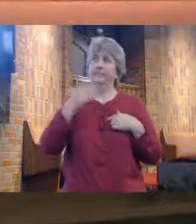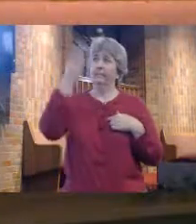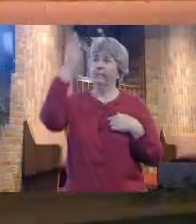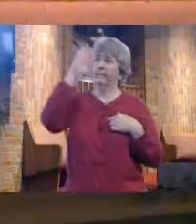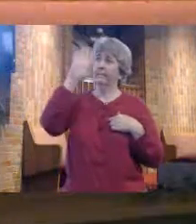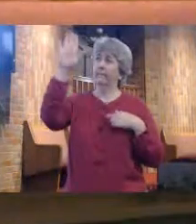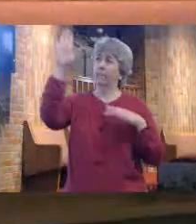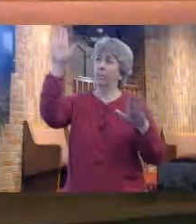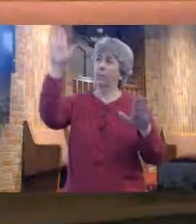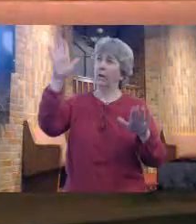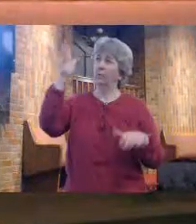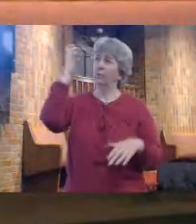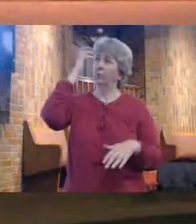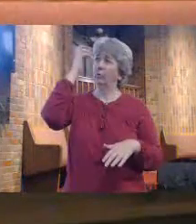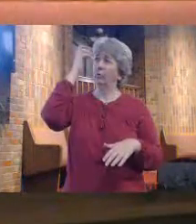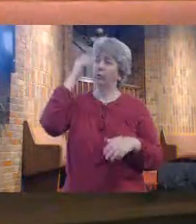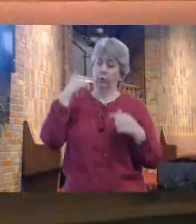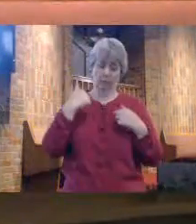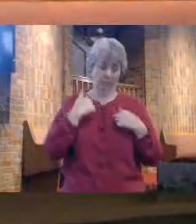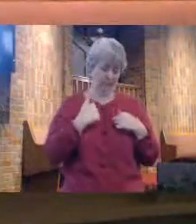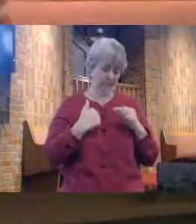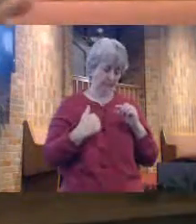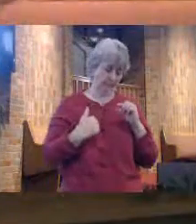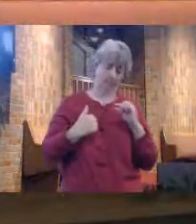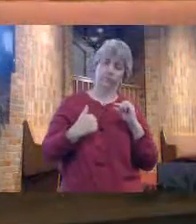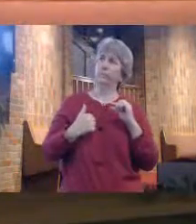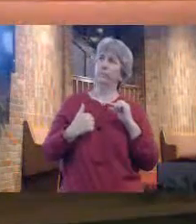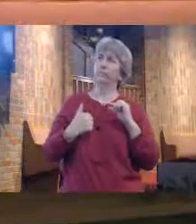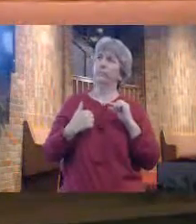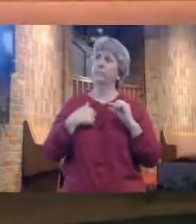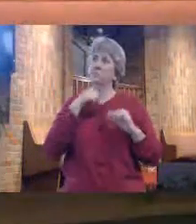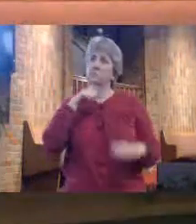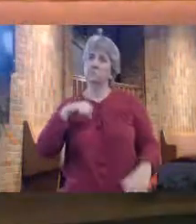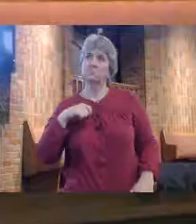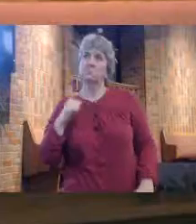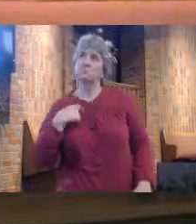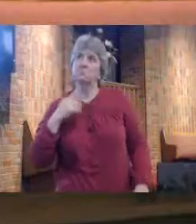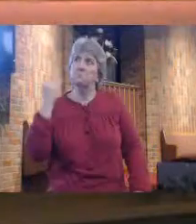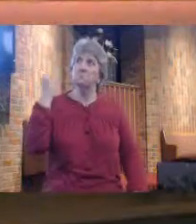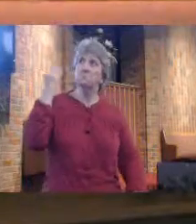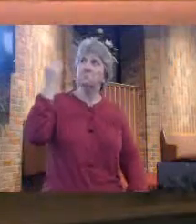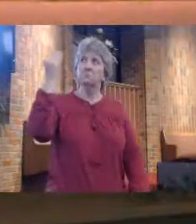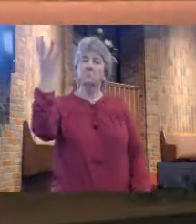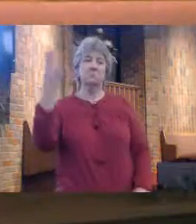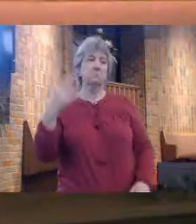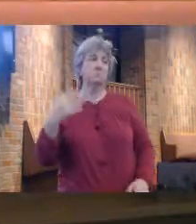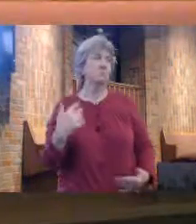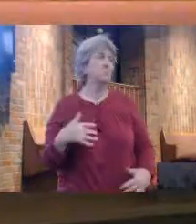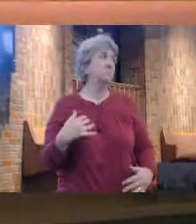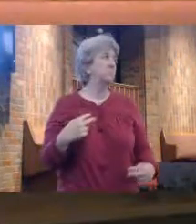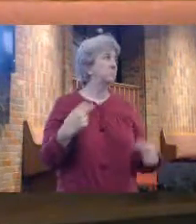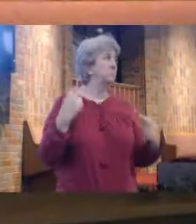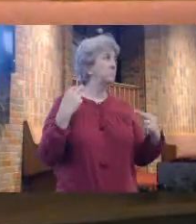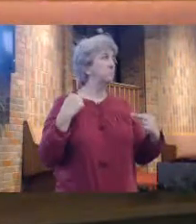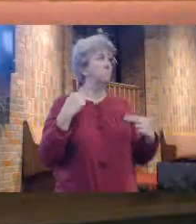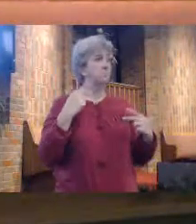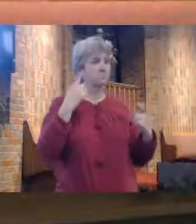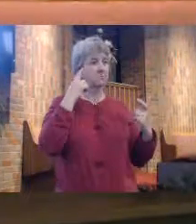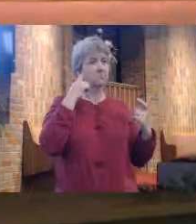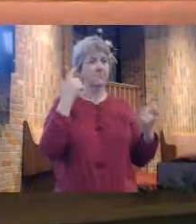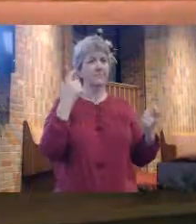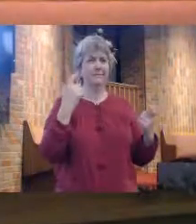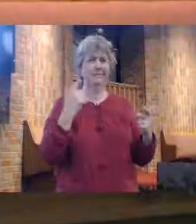and one that we should give back to Him, not proudfully or in a way that makes us feel big or